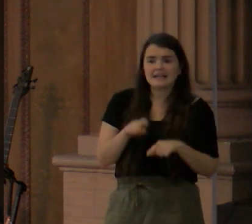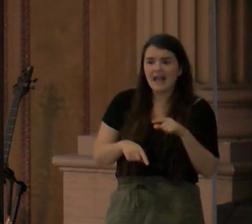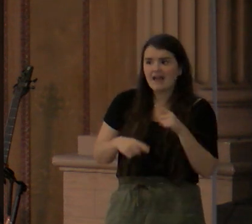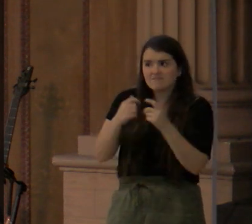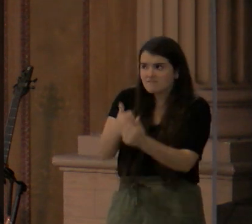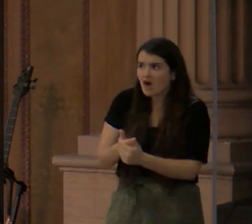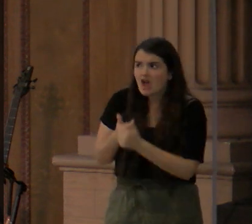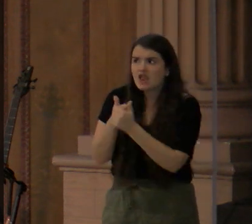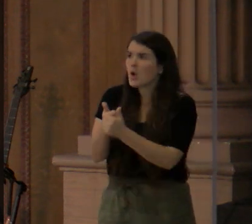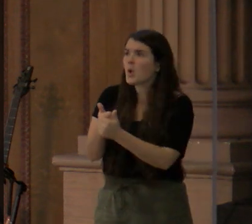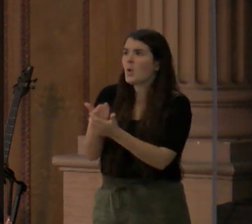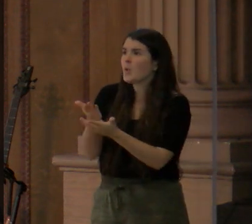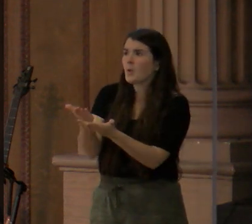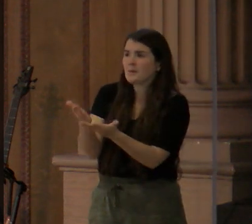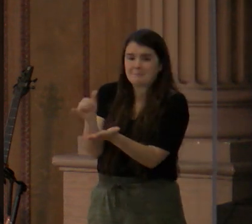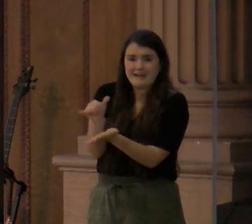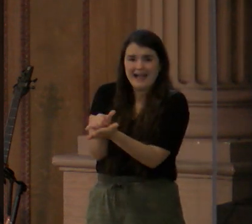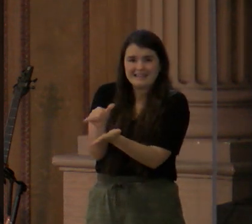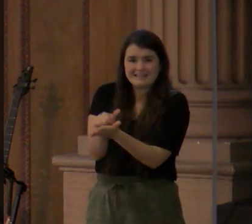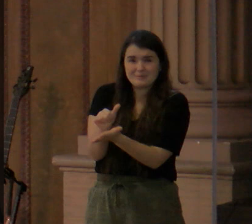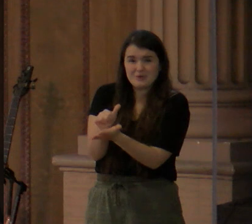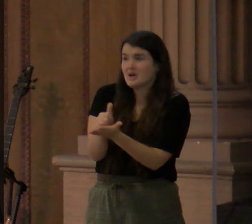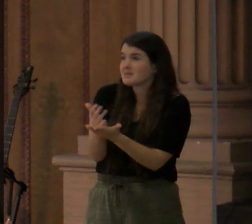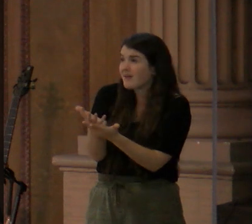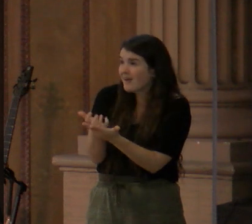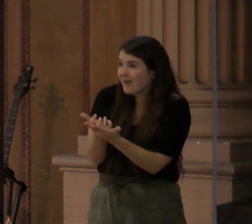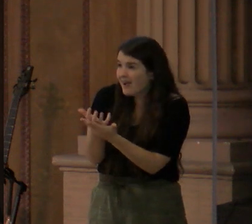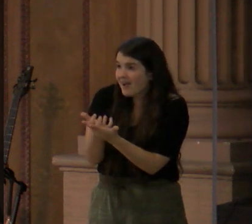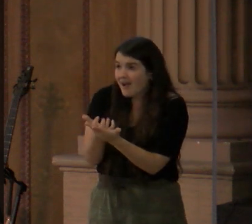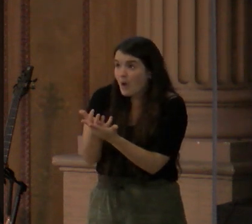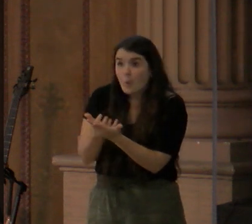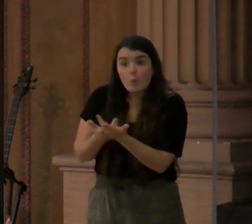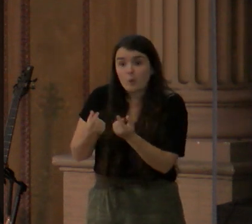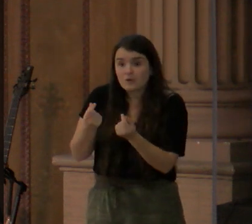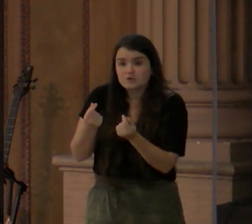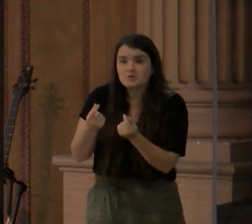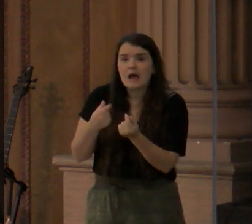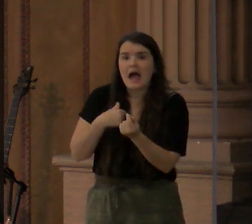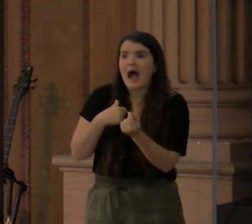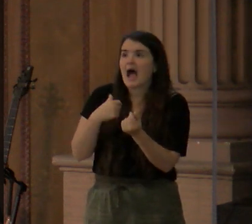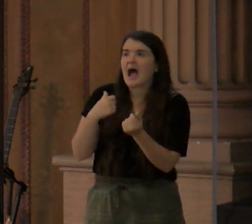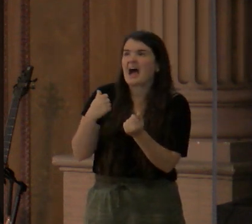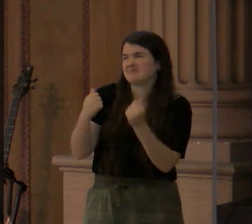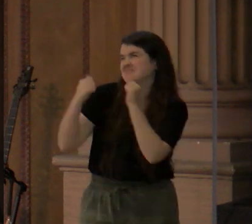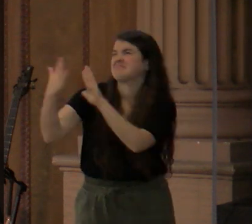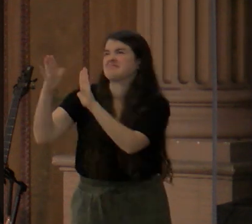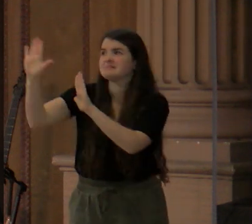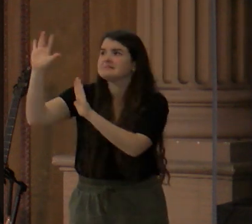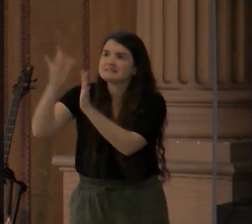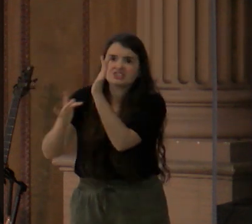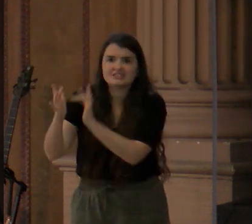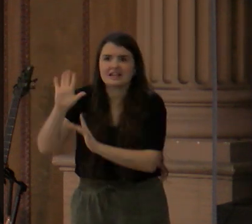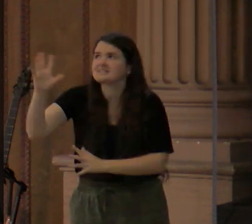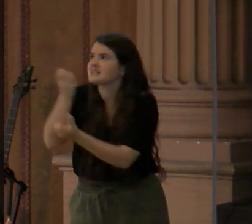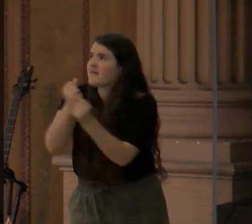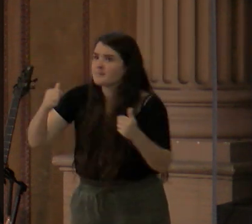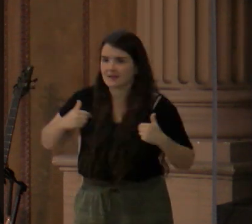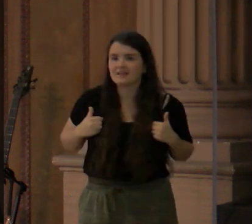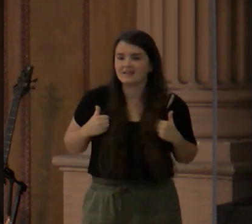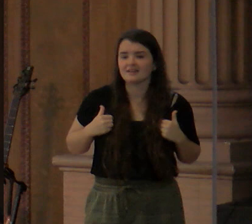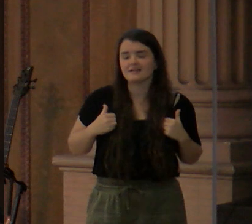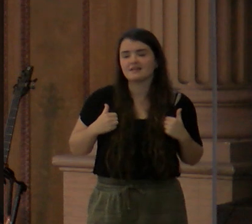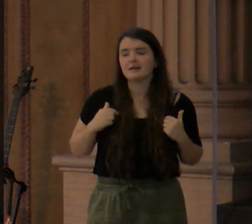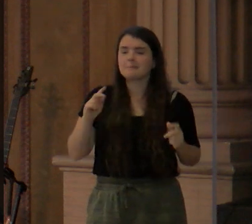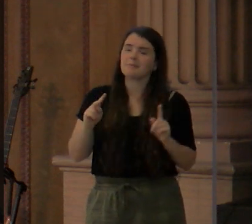keep these commands. And in response to that, we go running to Jesus for salvation. And so this sermon